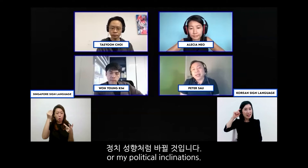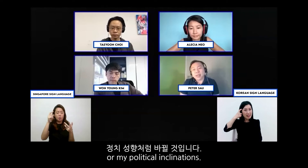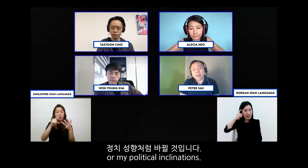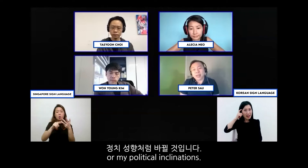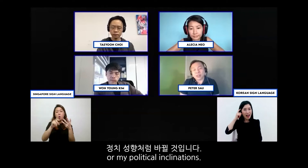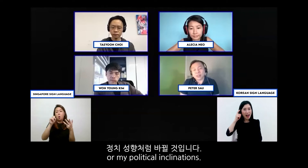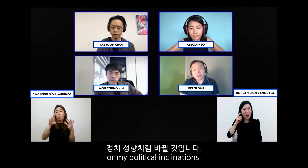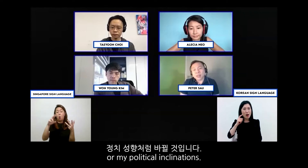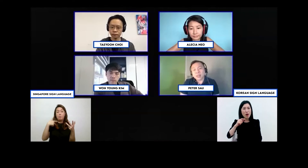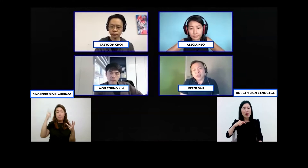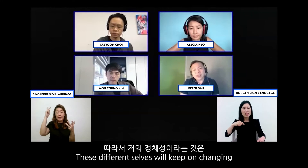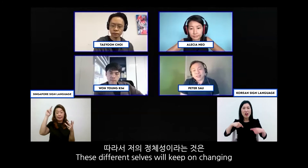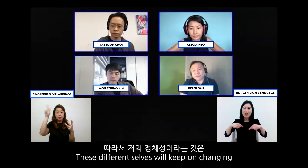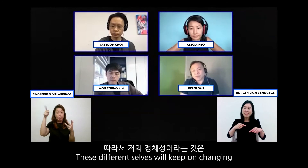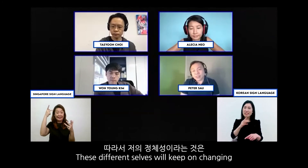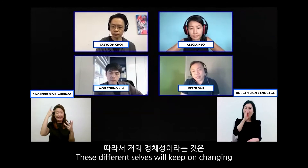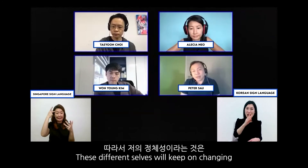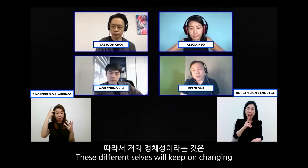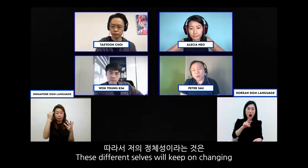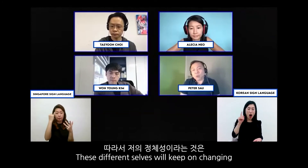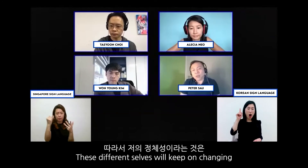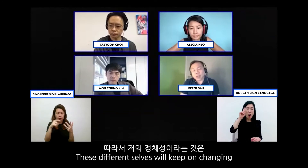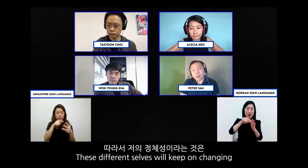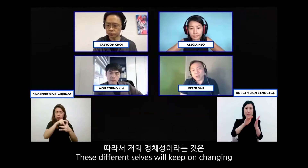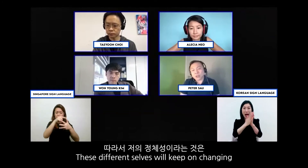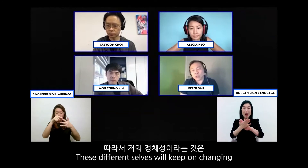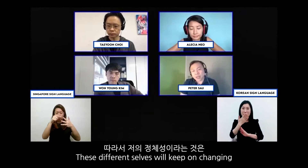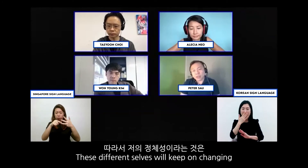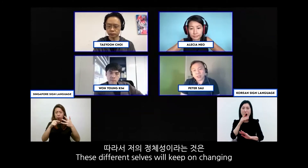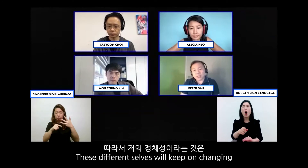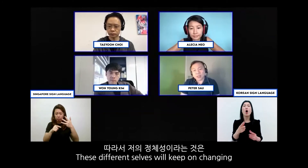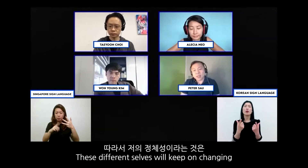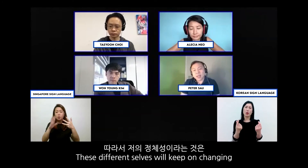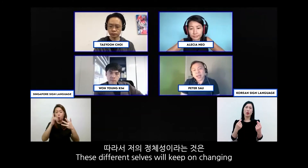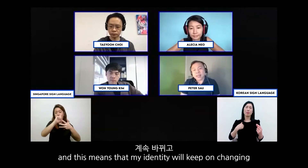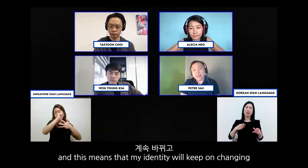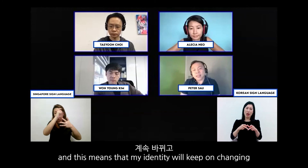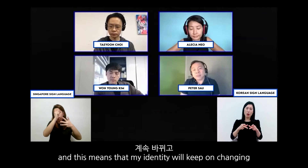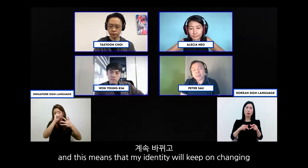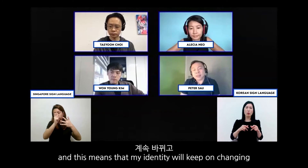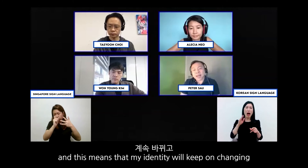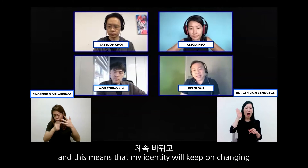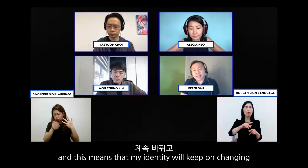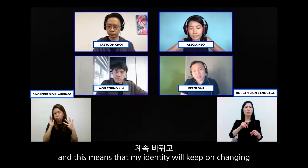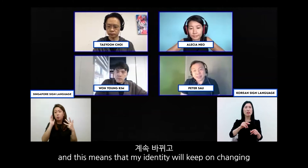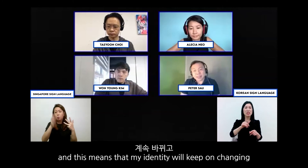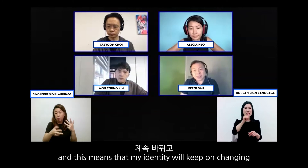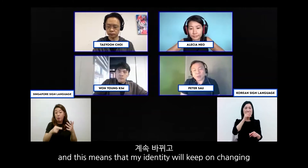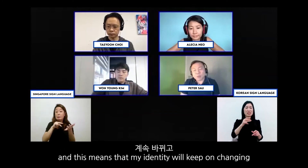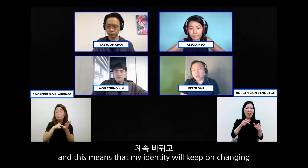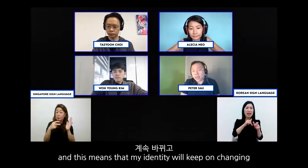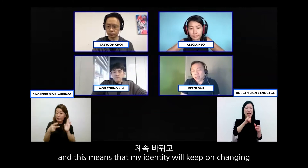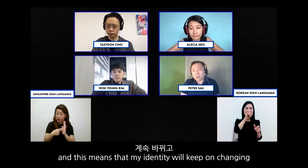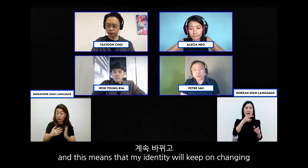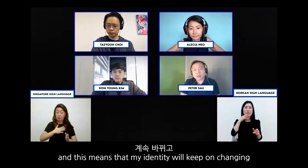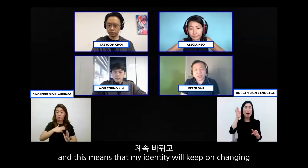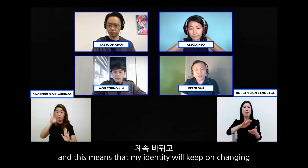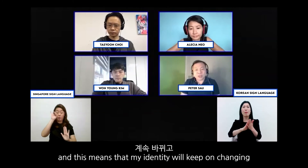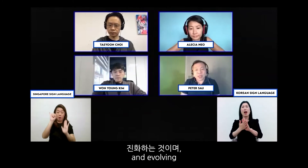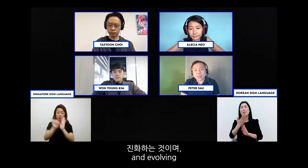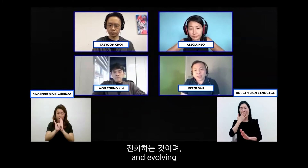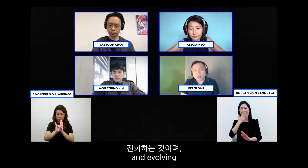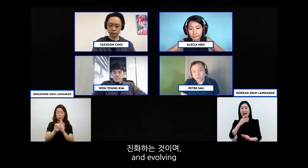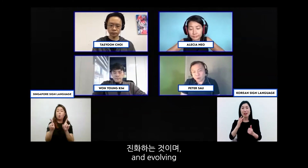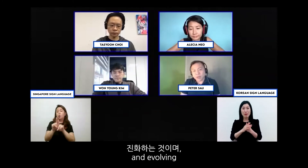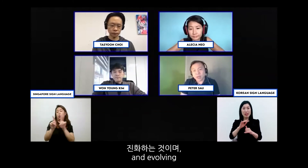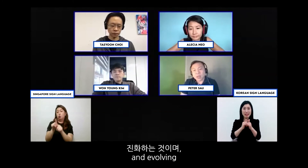political inclinations. These different selves will keep on changing. And this means that my identity will keep on